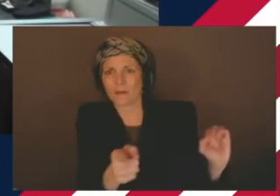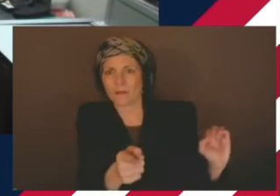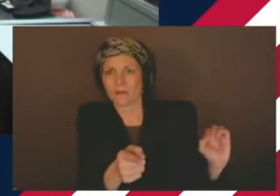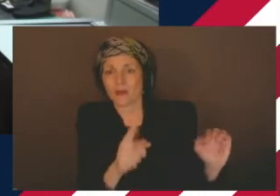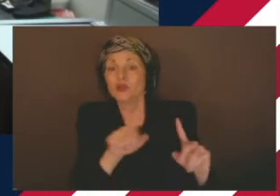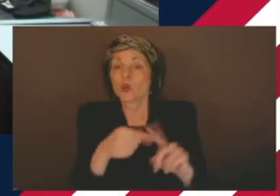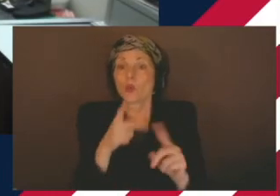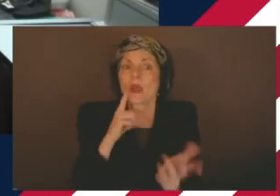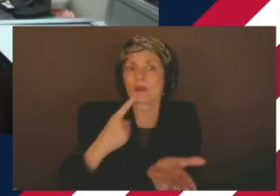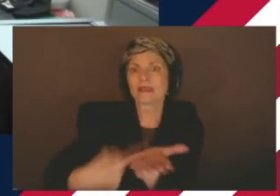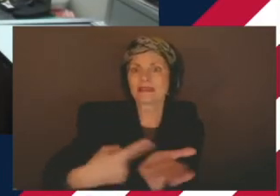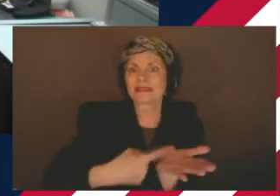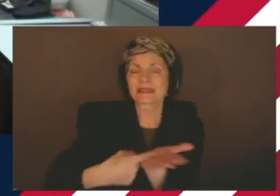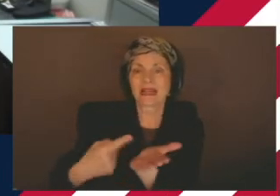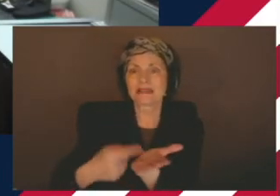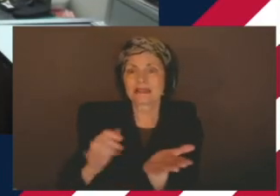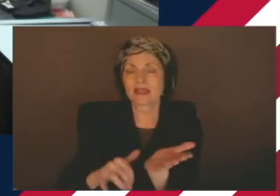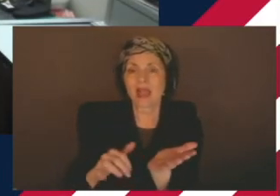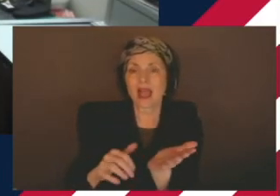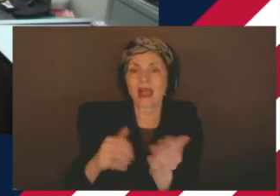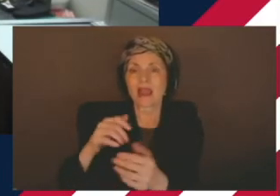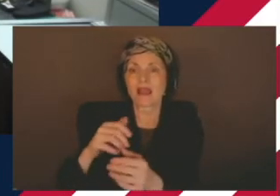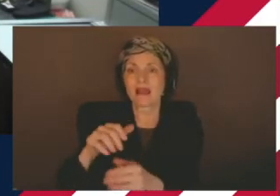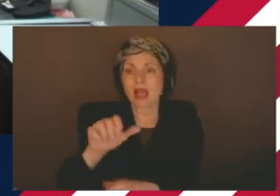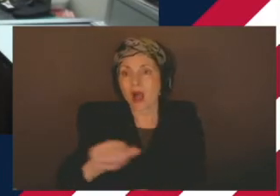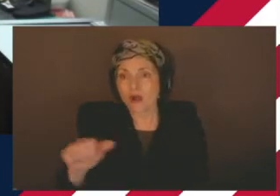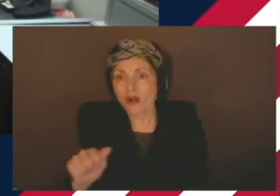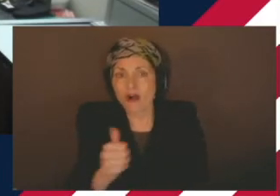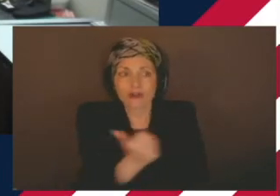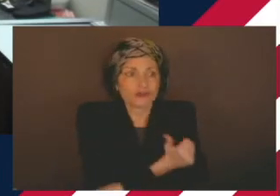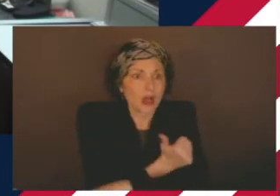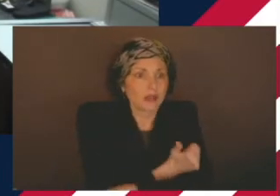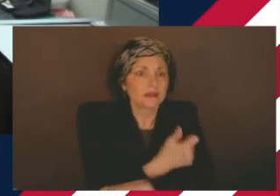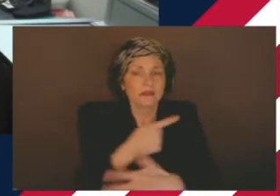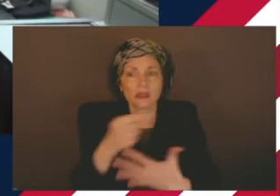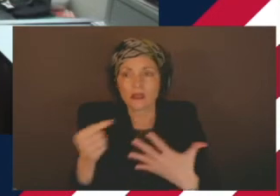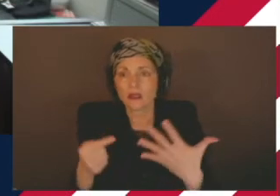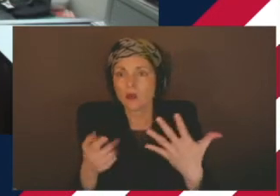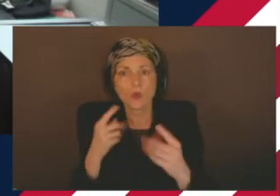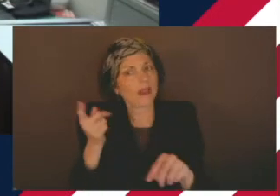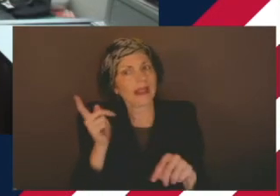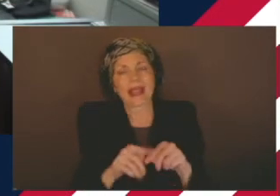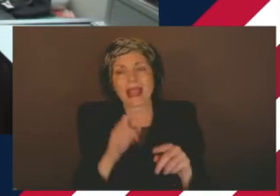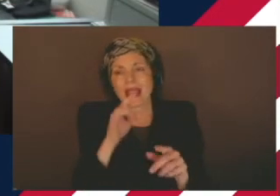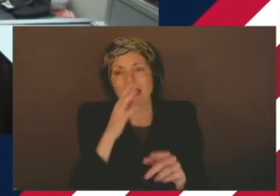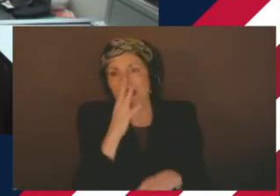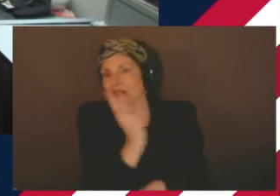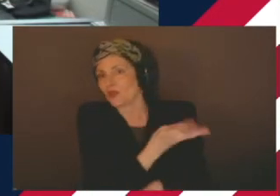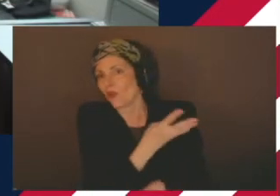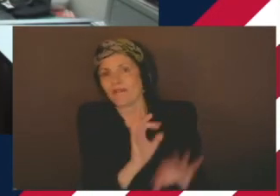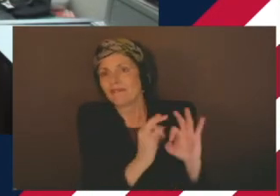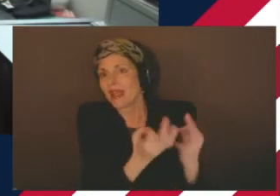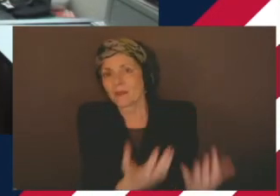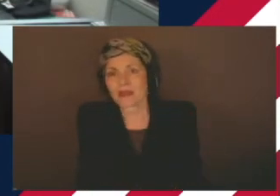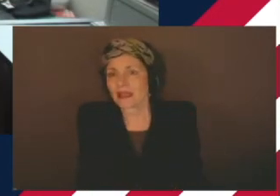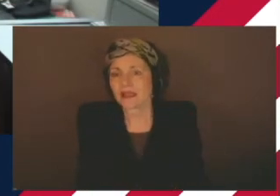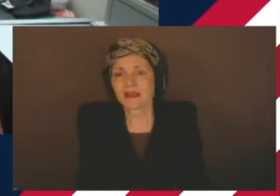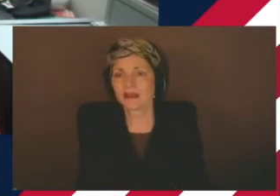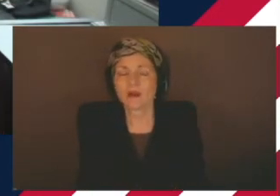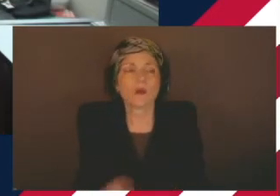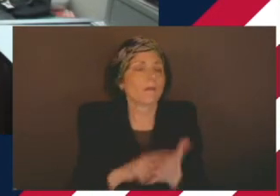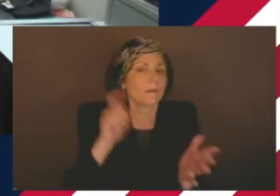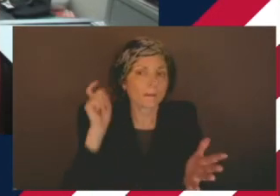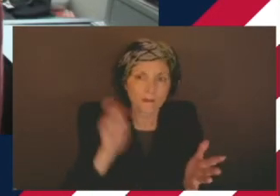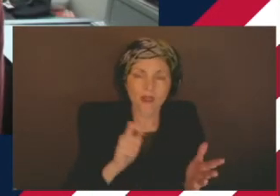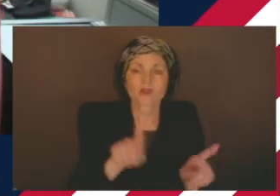we cannot leave out the family systems that are so important to the holistic approach to combating the overdose